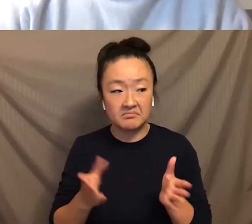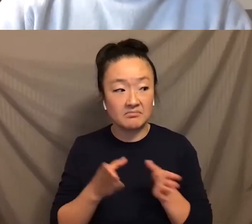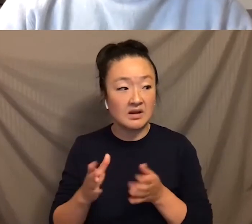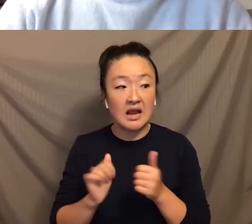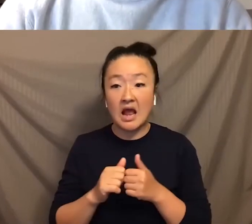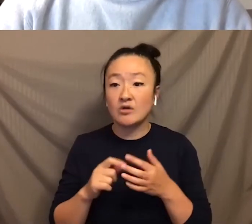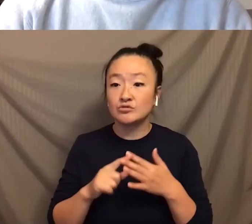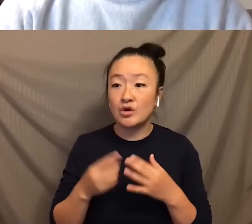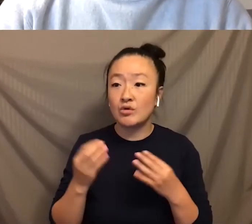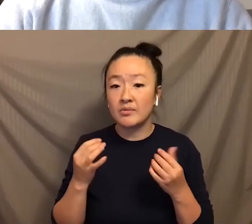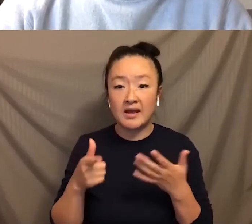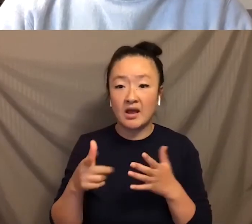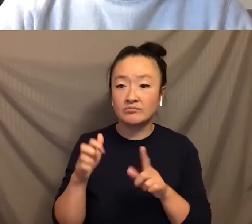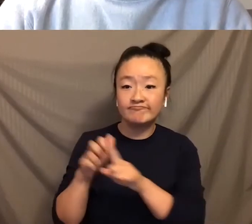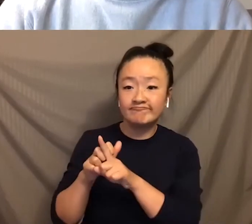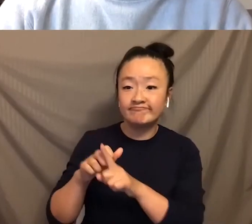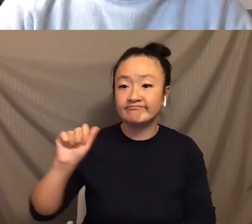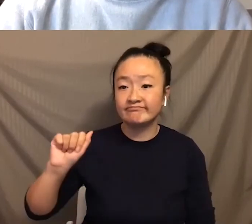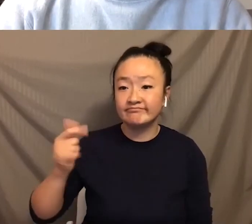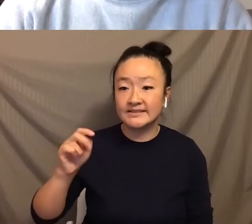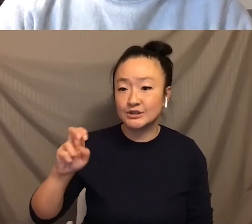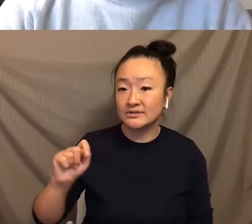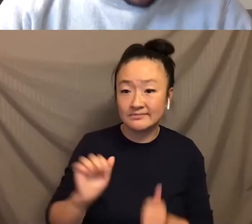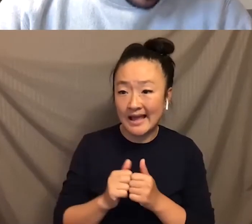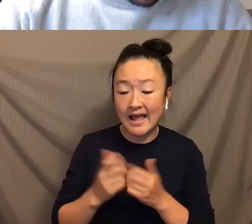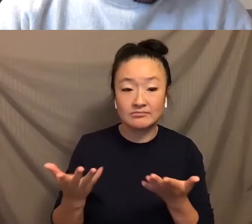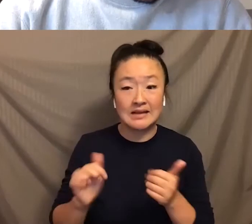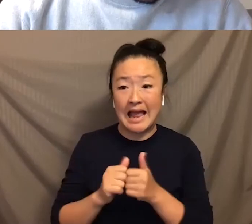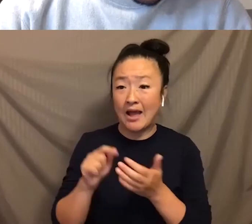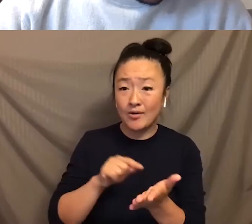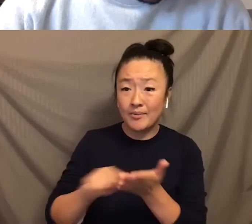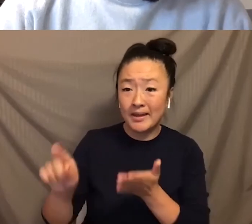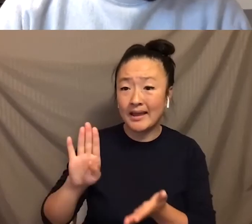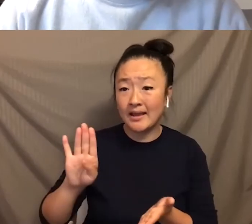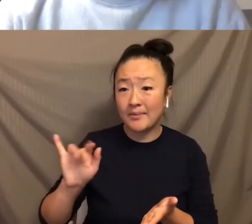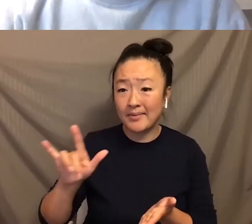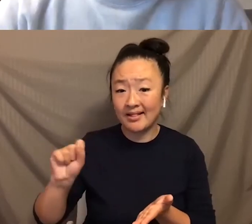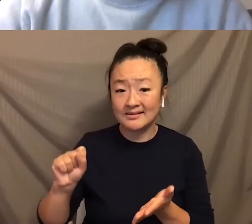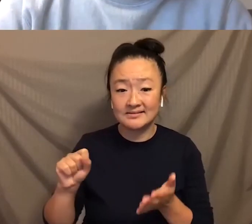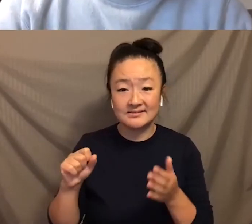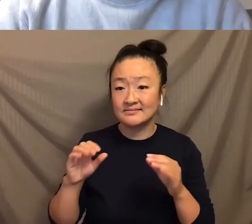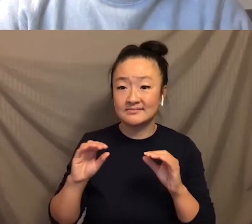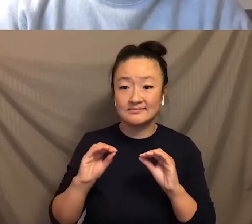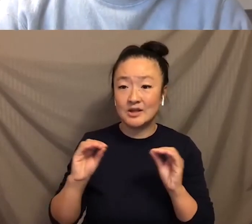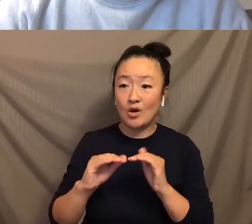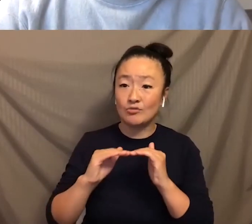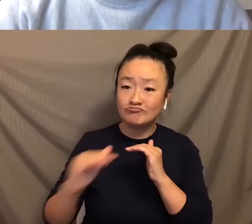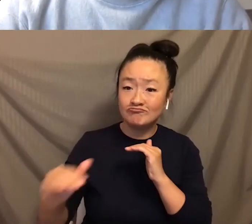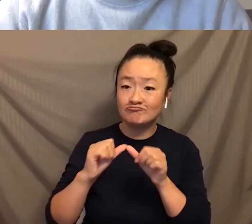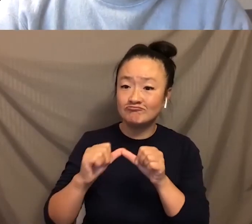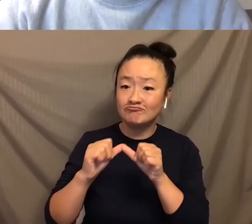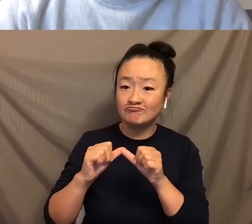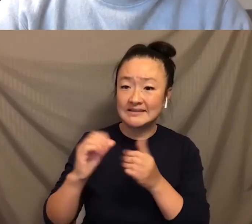think about getting an agent? How do you pay your bills when you don't have a steady income? And I was meeting all